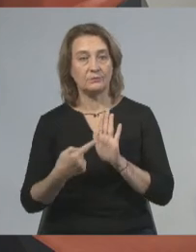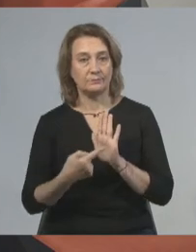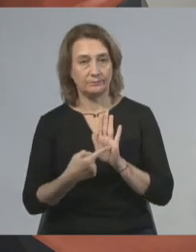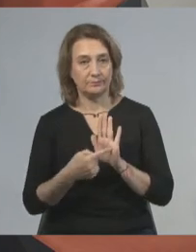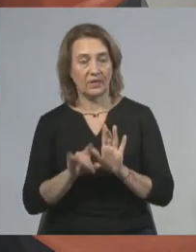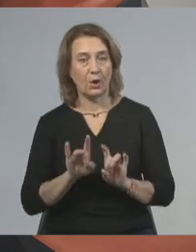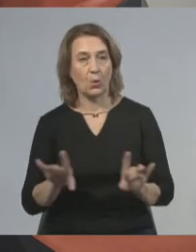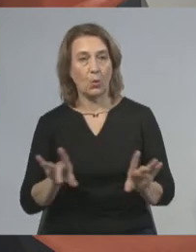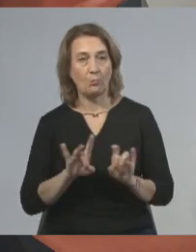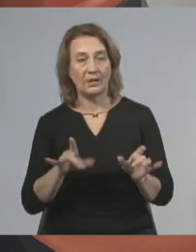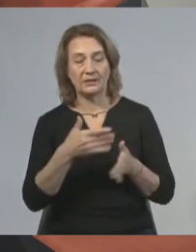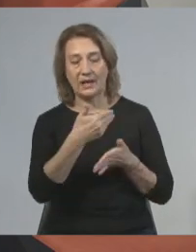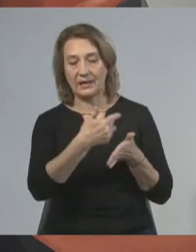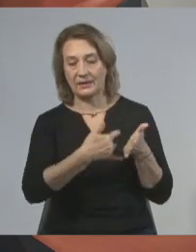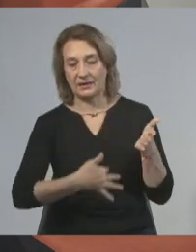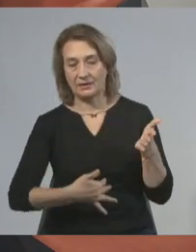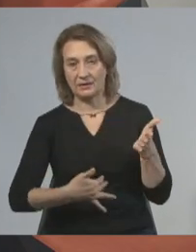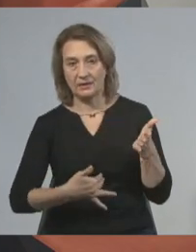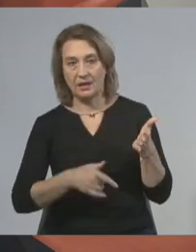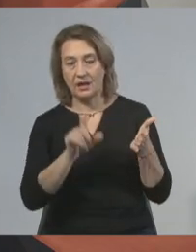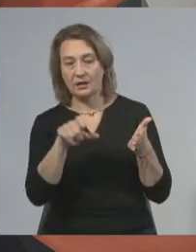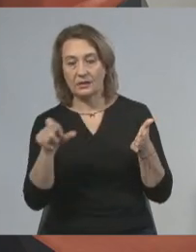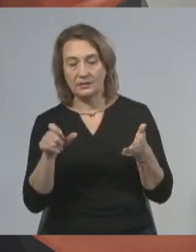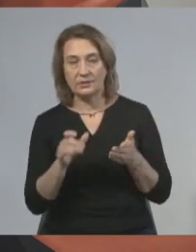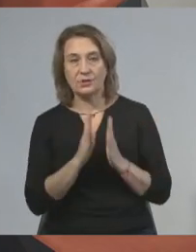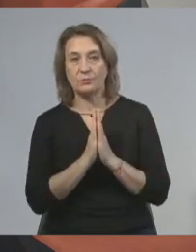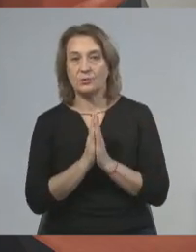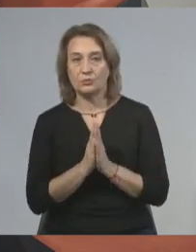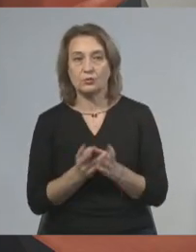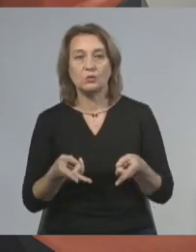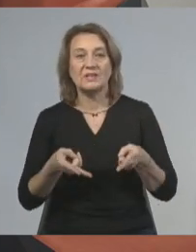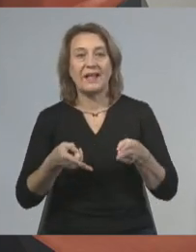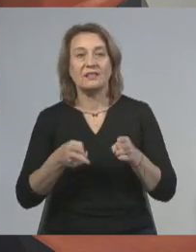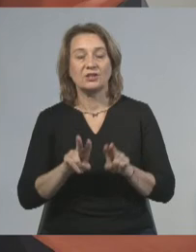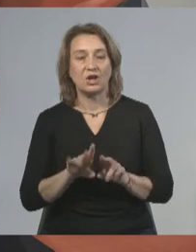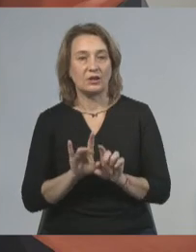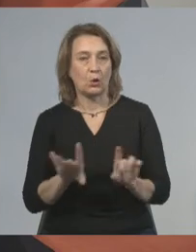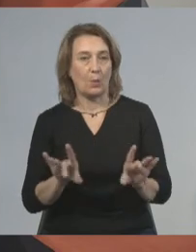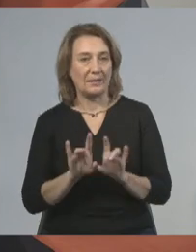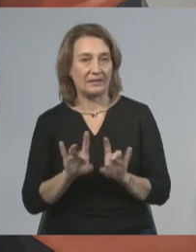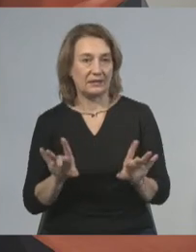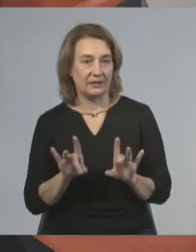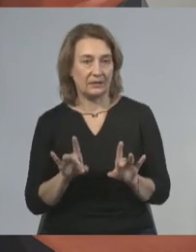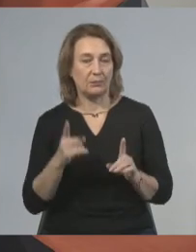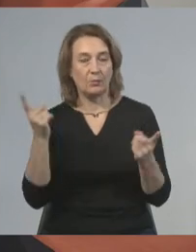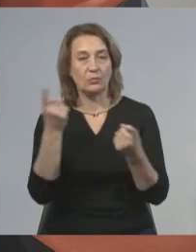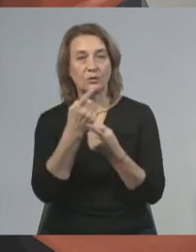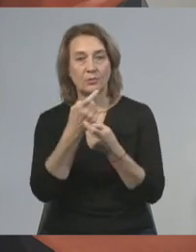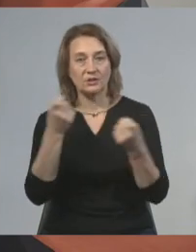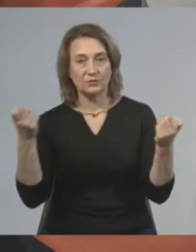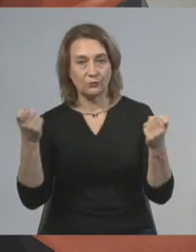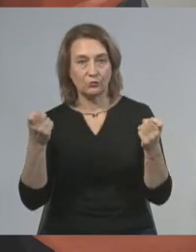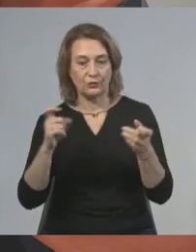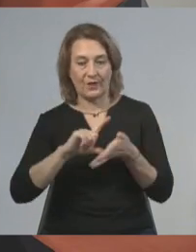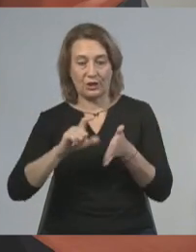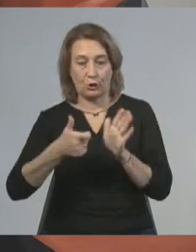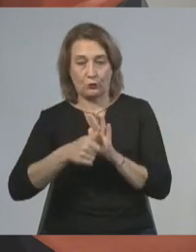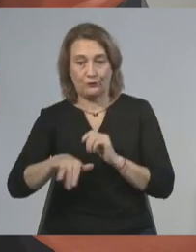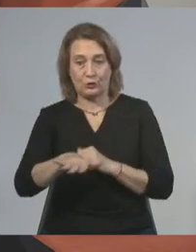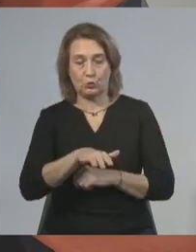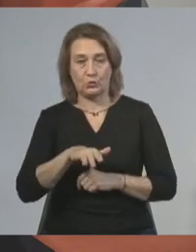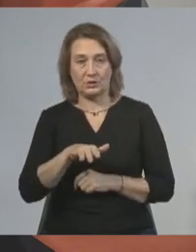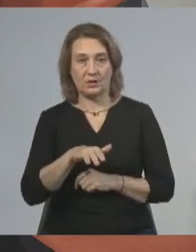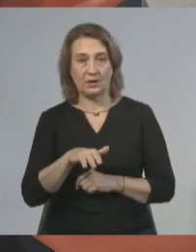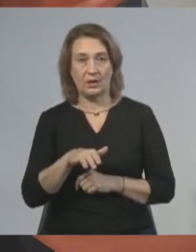question which we got on the chat box uh and i would like to ask our viewers to continue asking questions so we